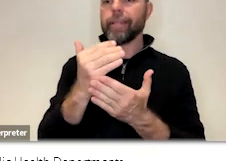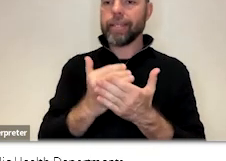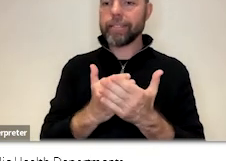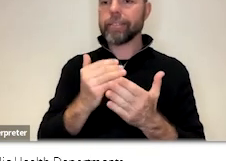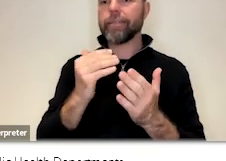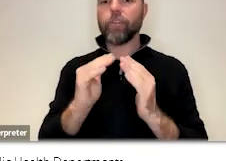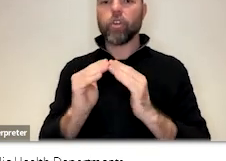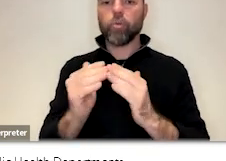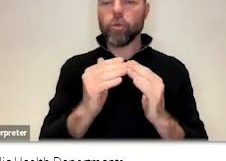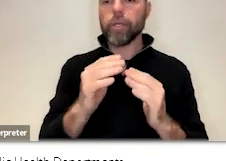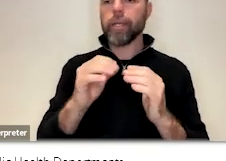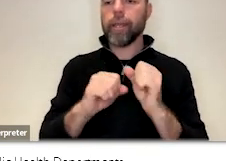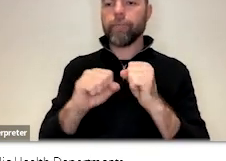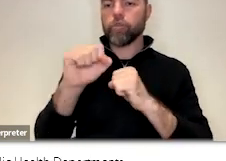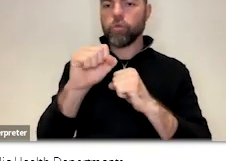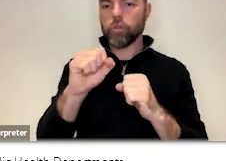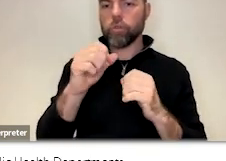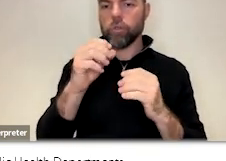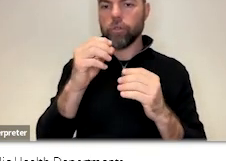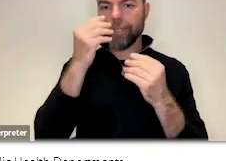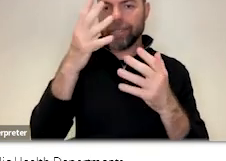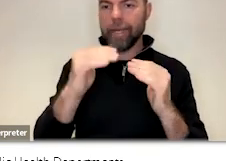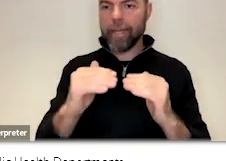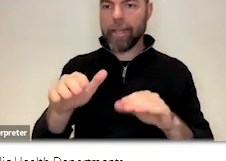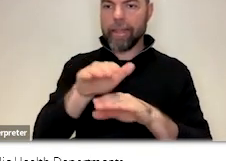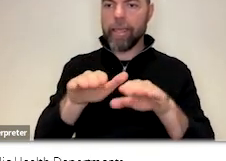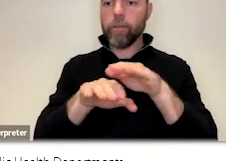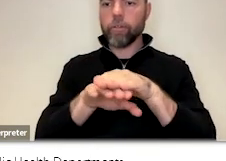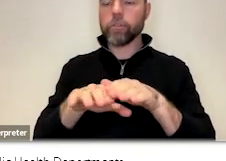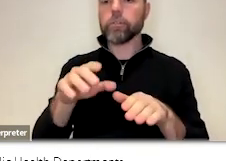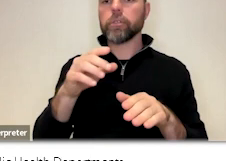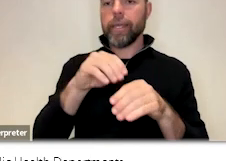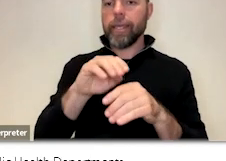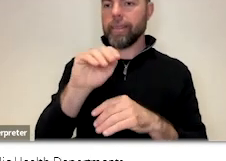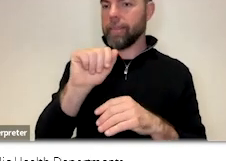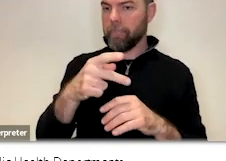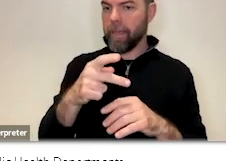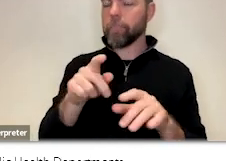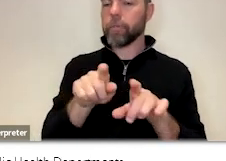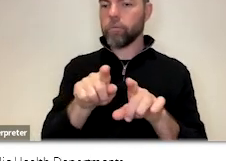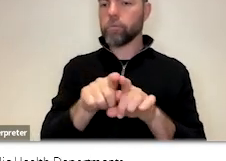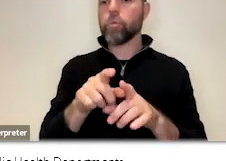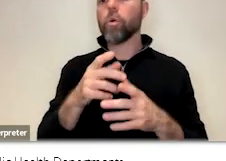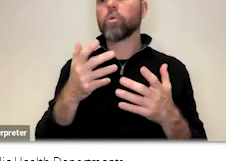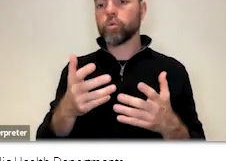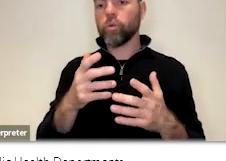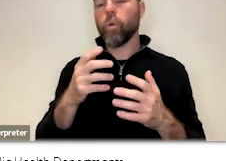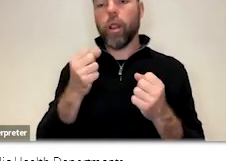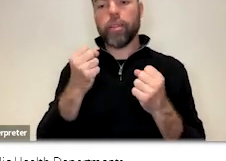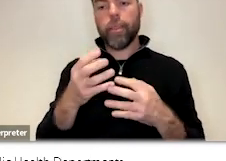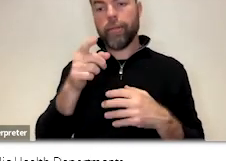community and infrastructure data layers in the web maps as well. And so a lot